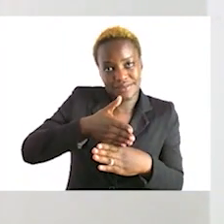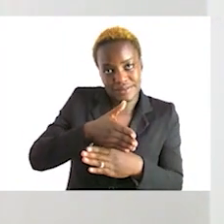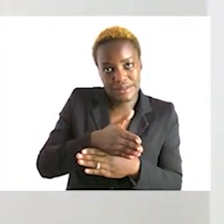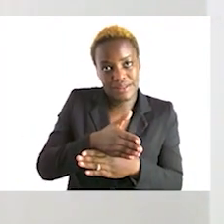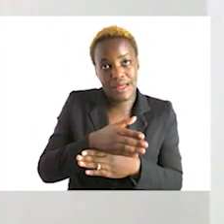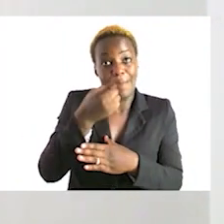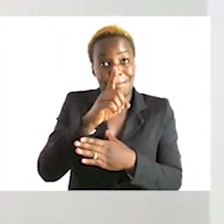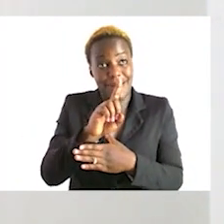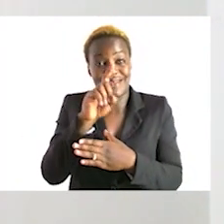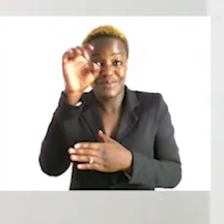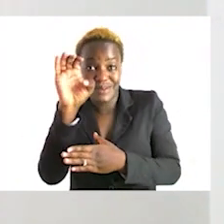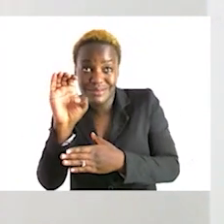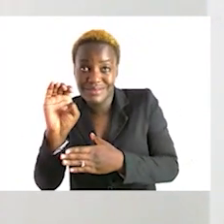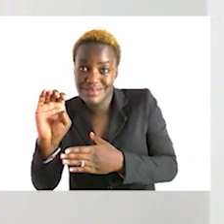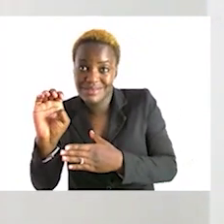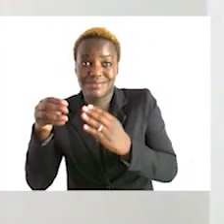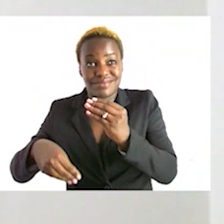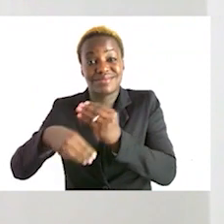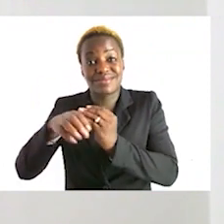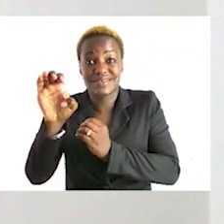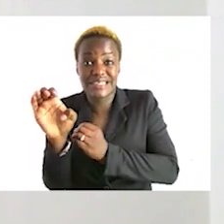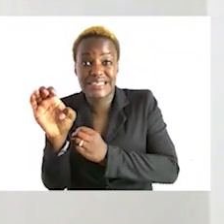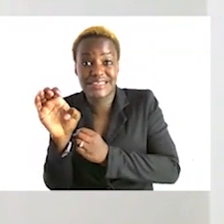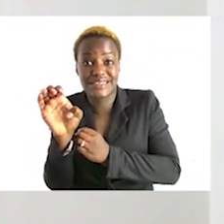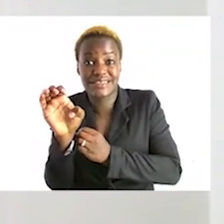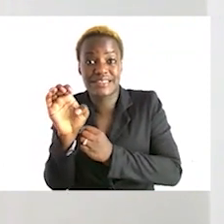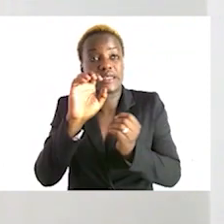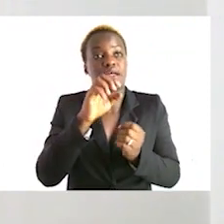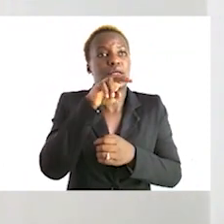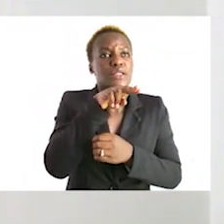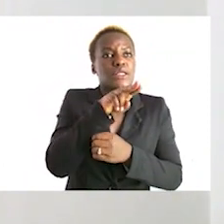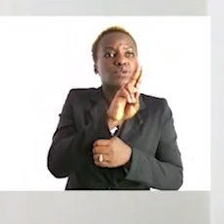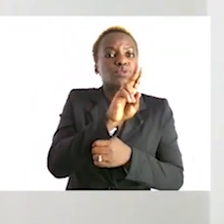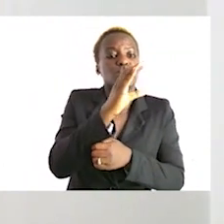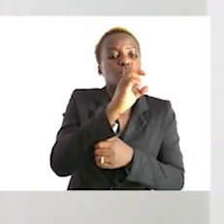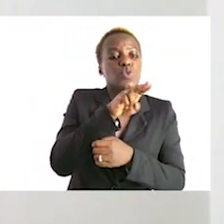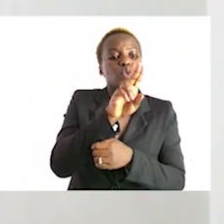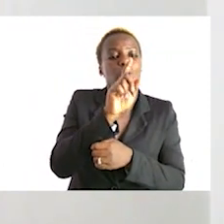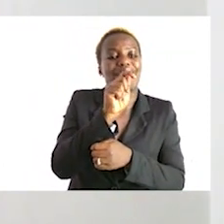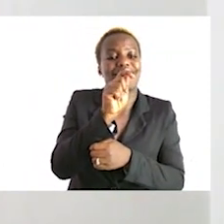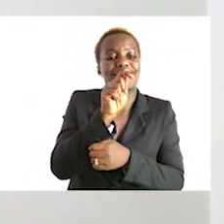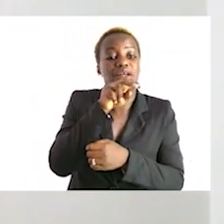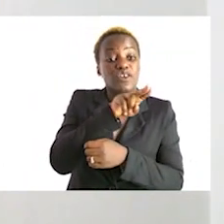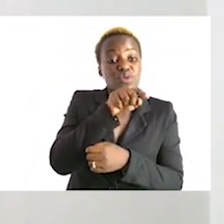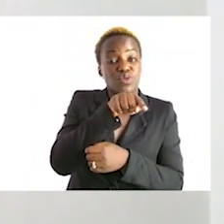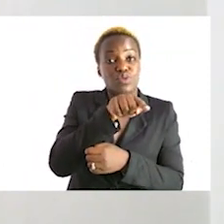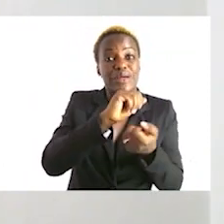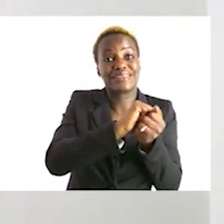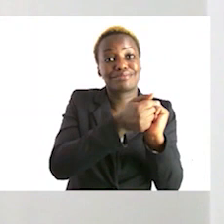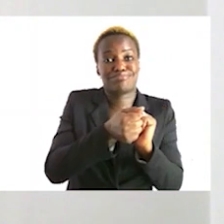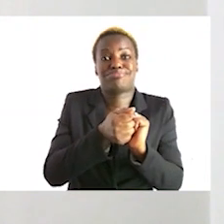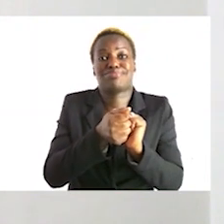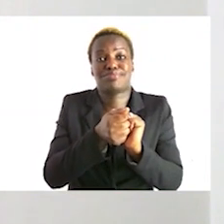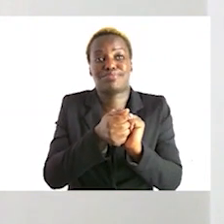the moment we put the E, the word here changes. Nay. What sound does it make? What is the name of this